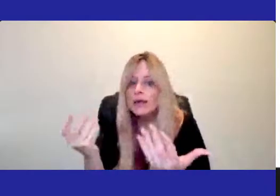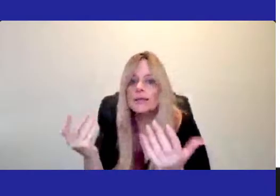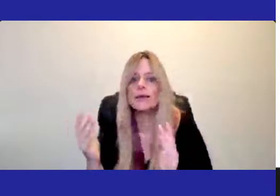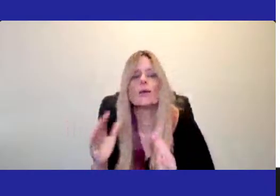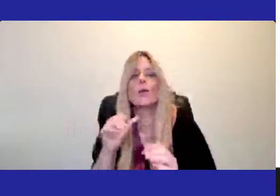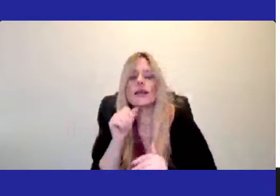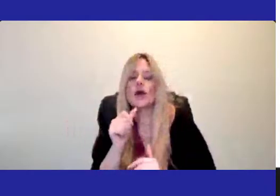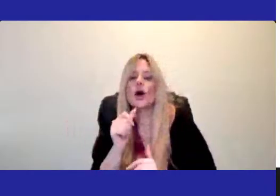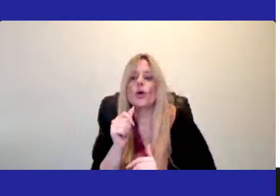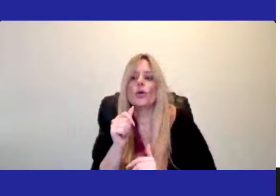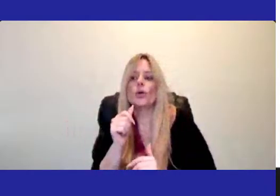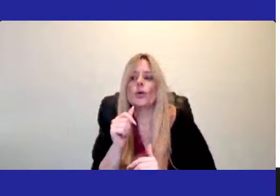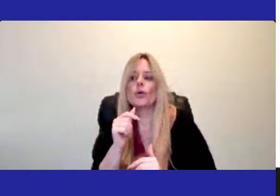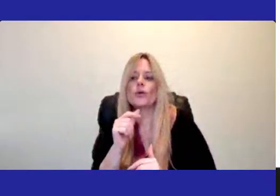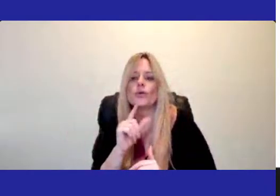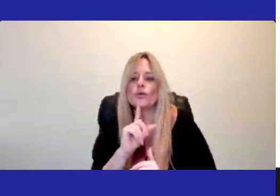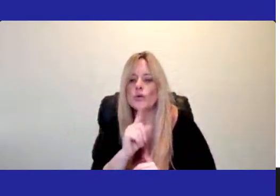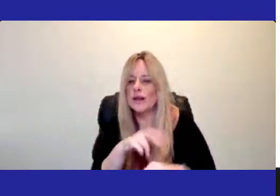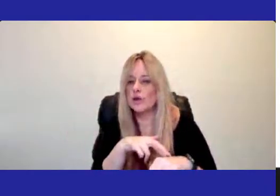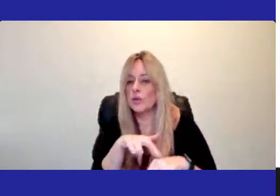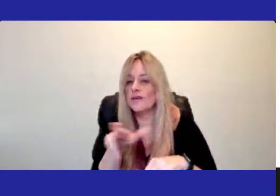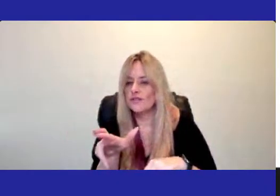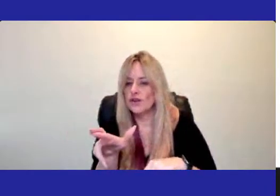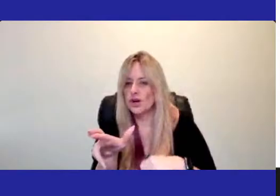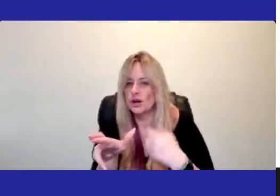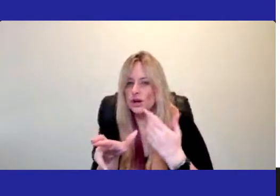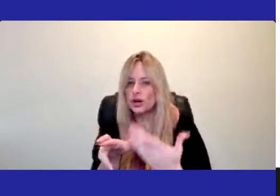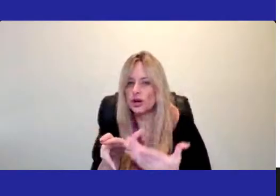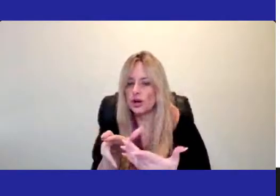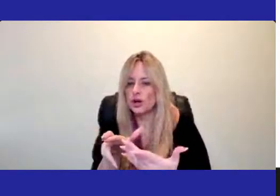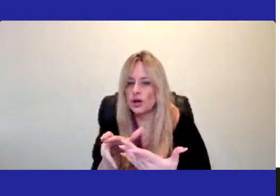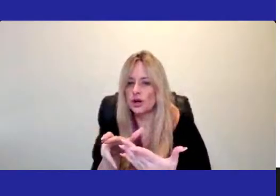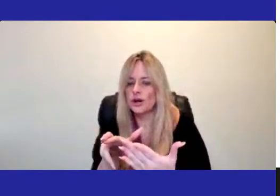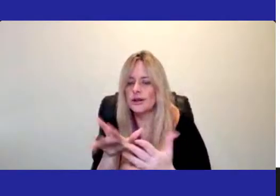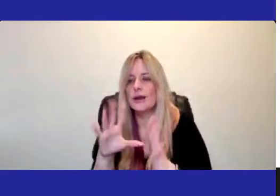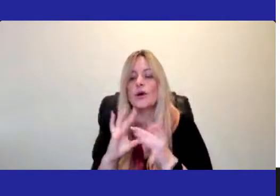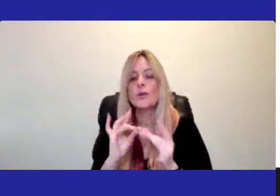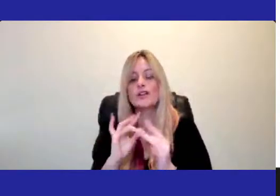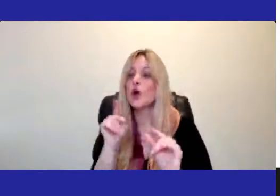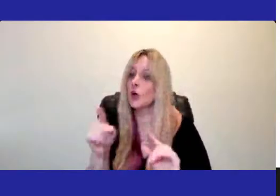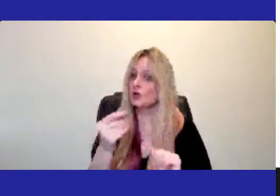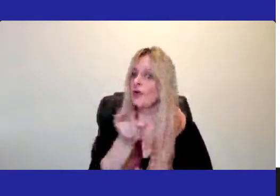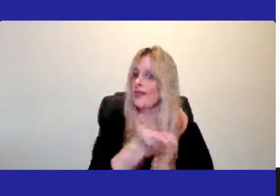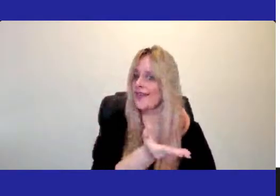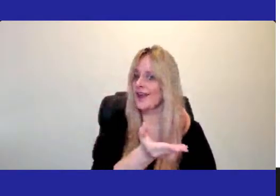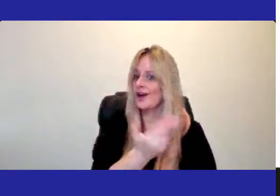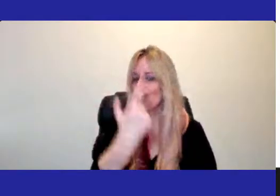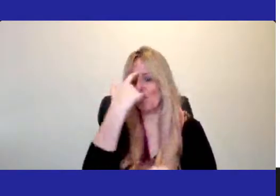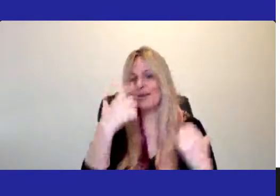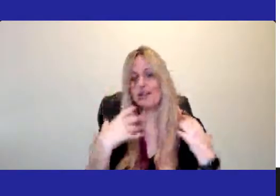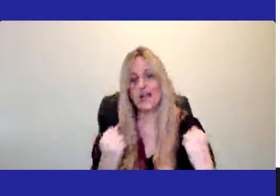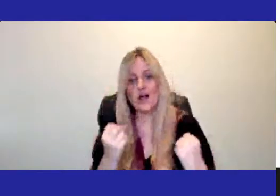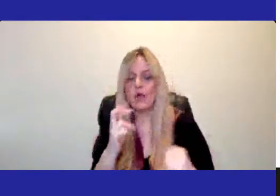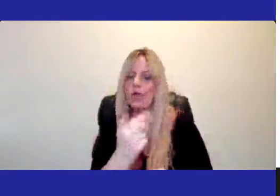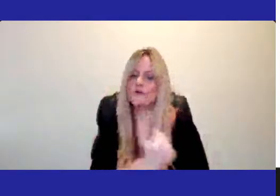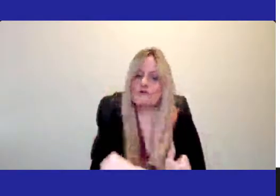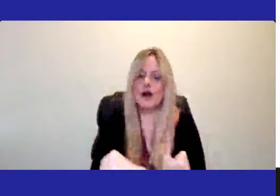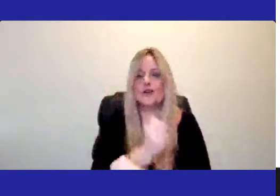necessarily refer at that situation to whether you were there for substance use or mental health or for